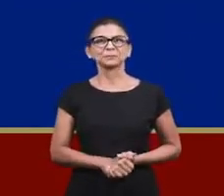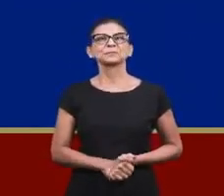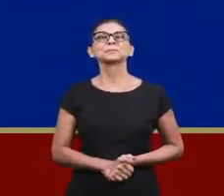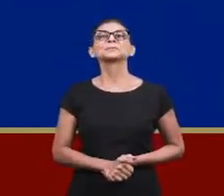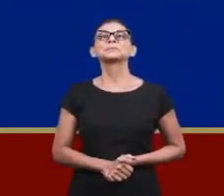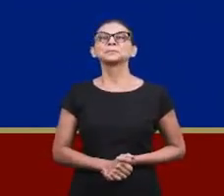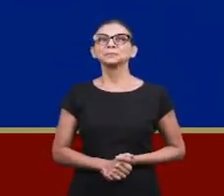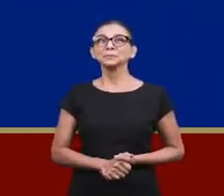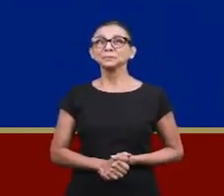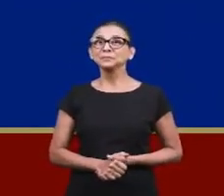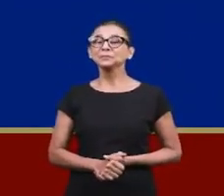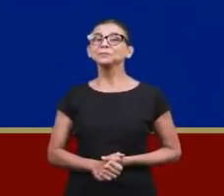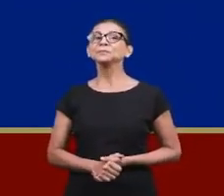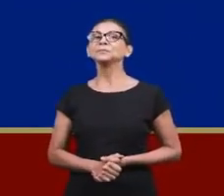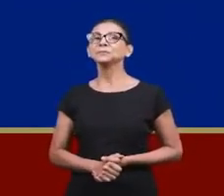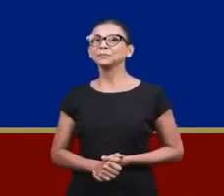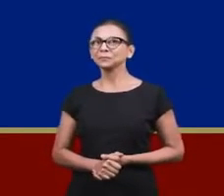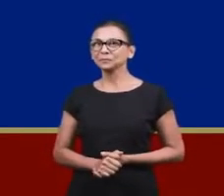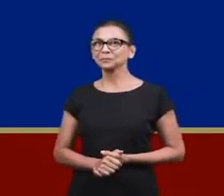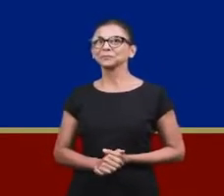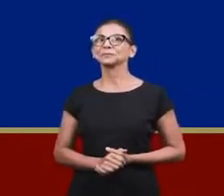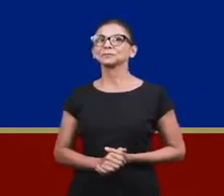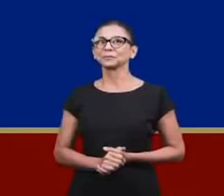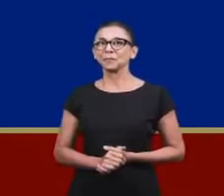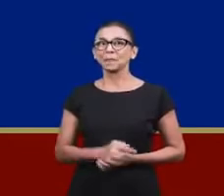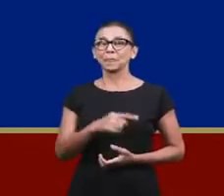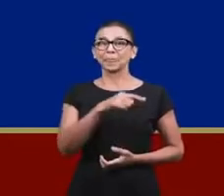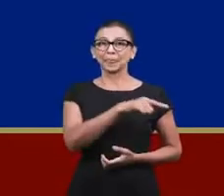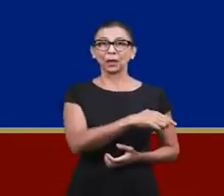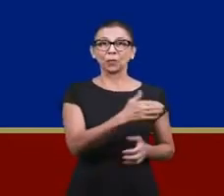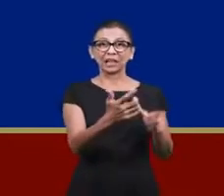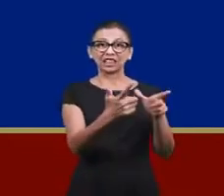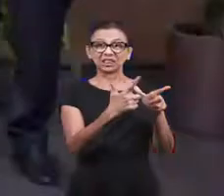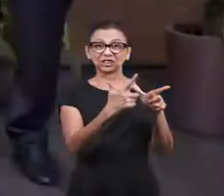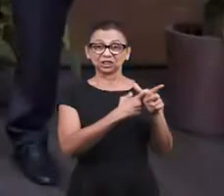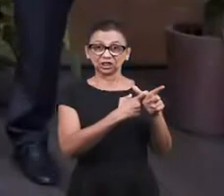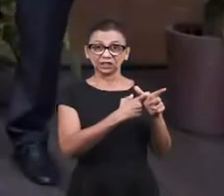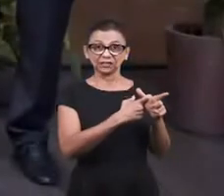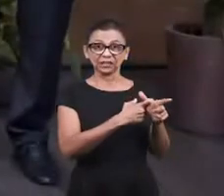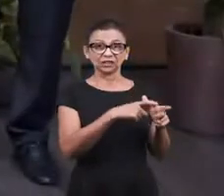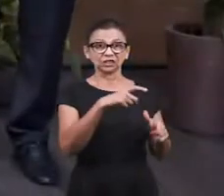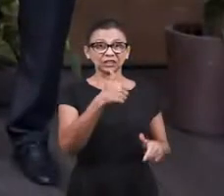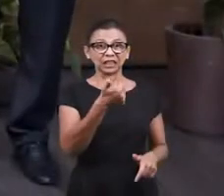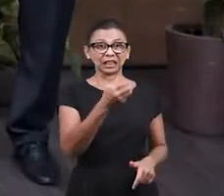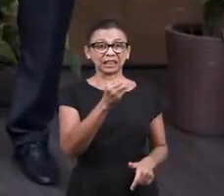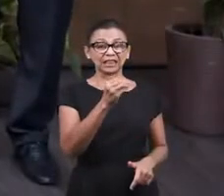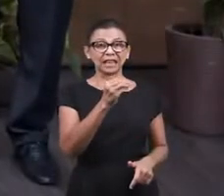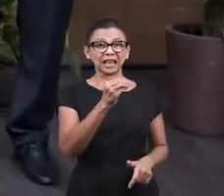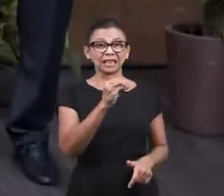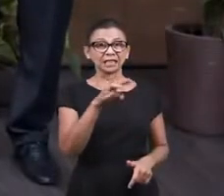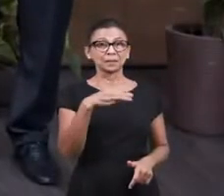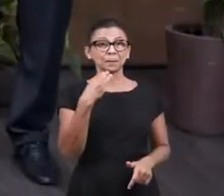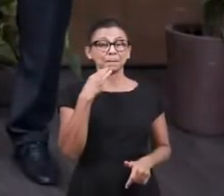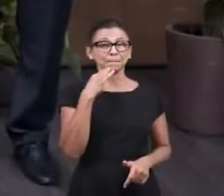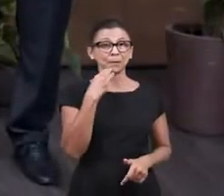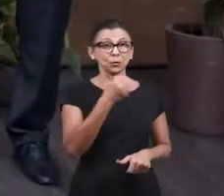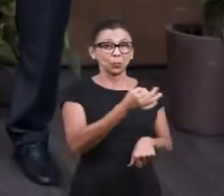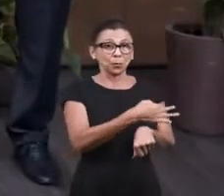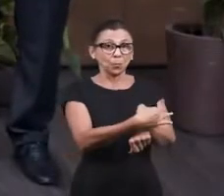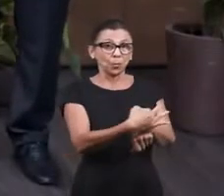that a servant that is forgiven, the servant that was forgiven owed 10,000